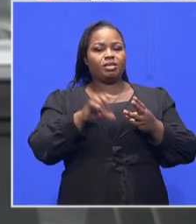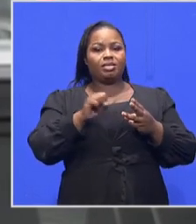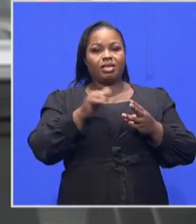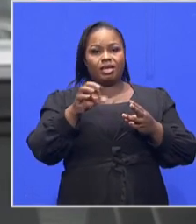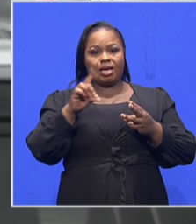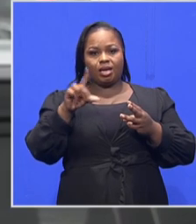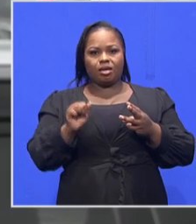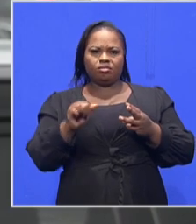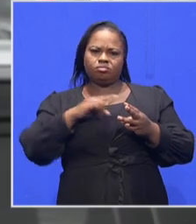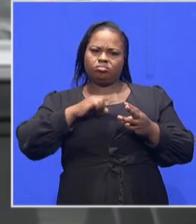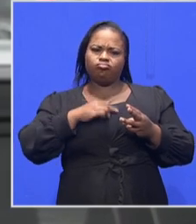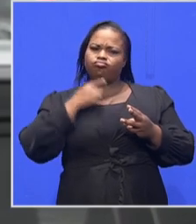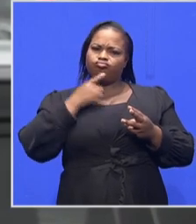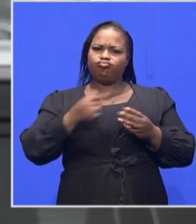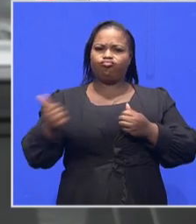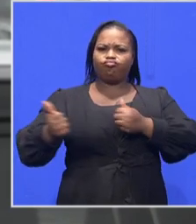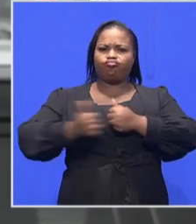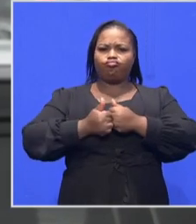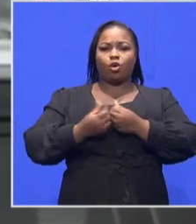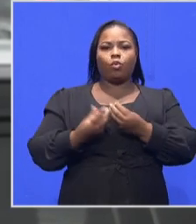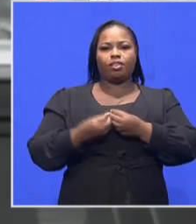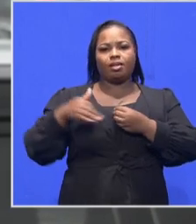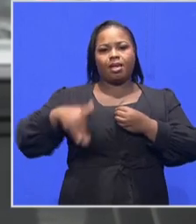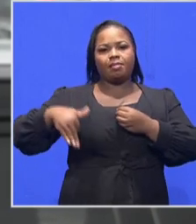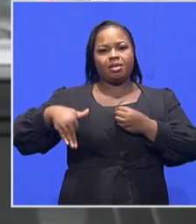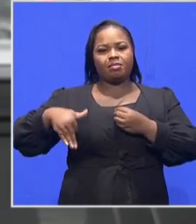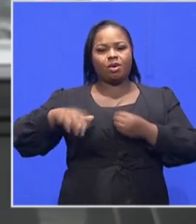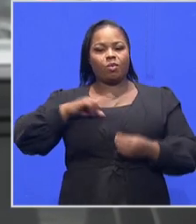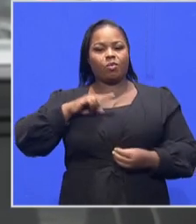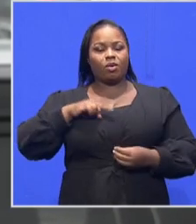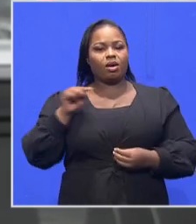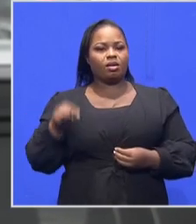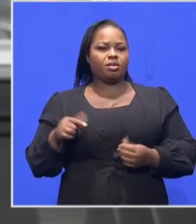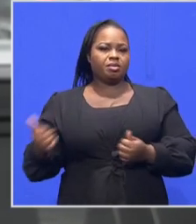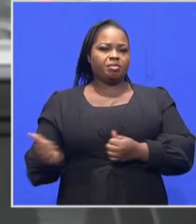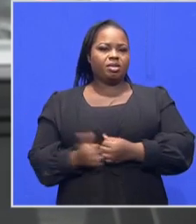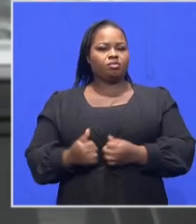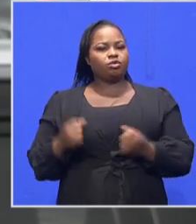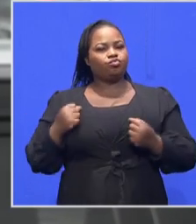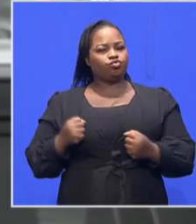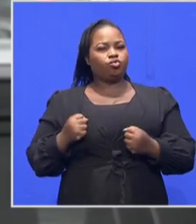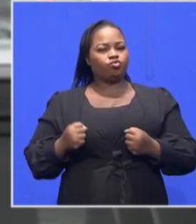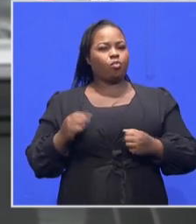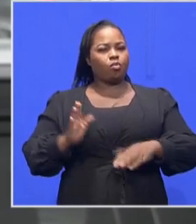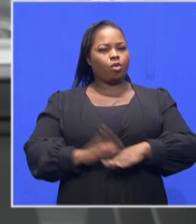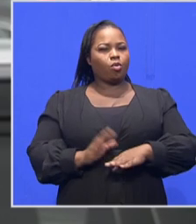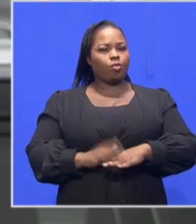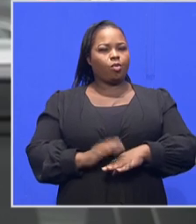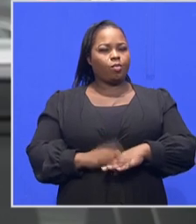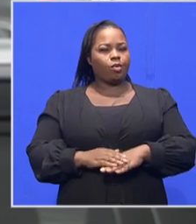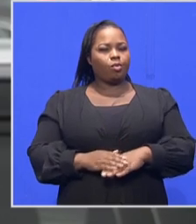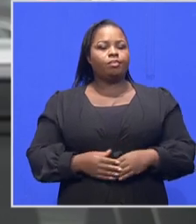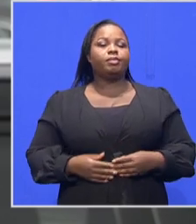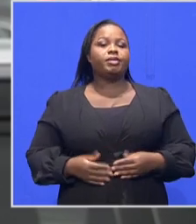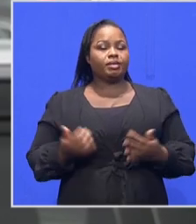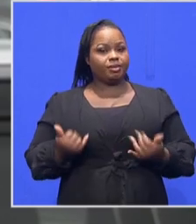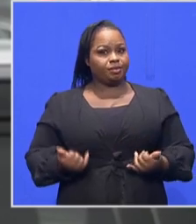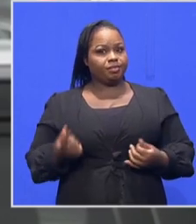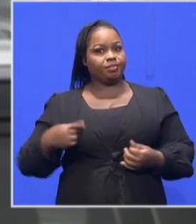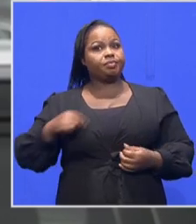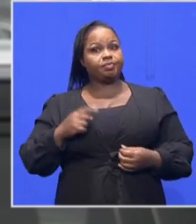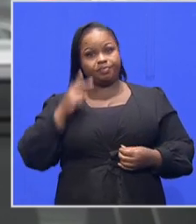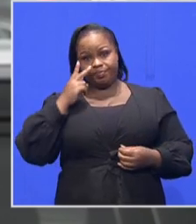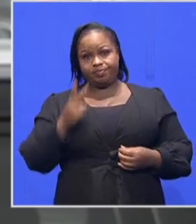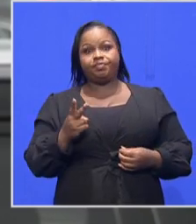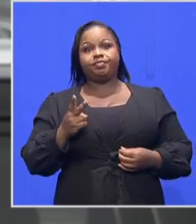then needless to say our partnership with Namibia. This partnership is just strengthening and strengthening more, and we are seeing a good